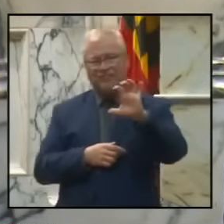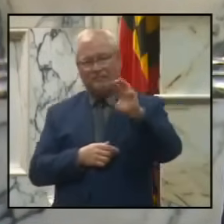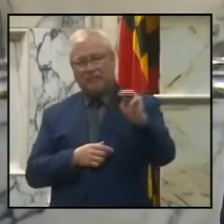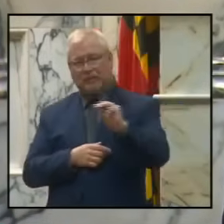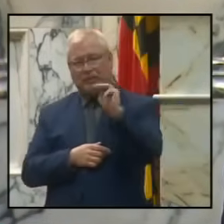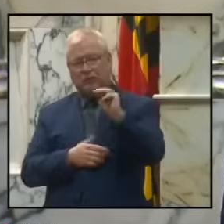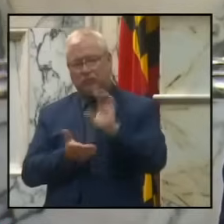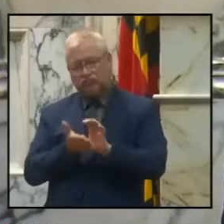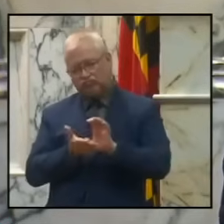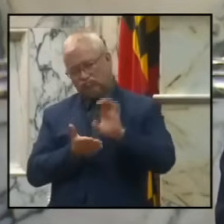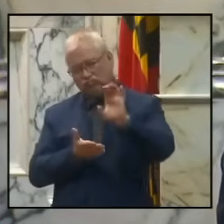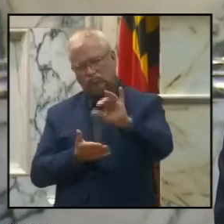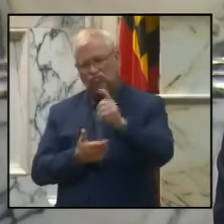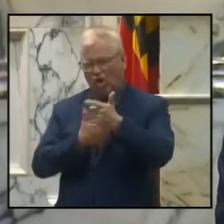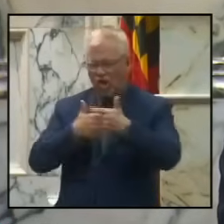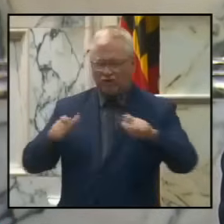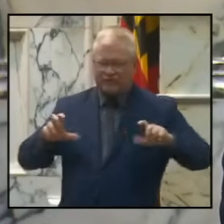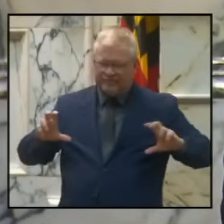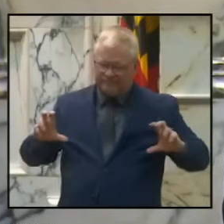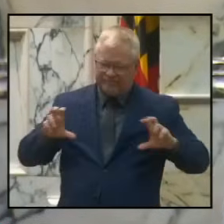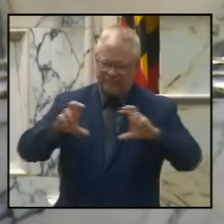in our state's history.